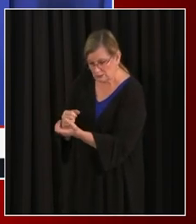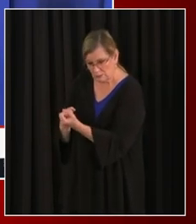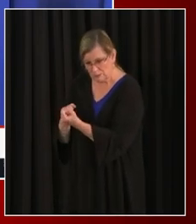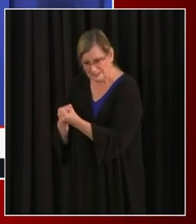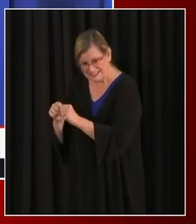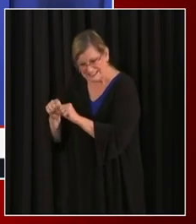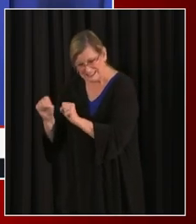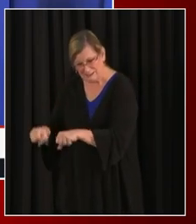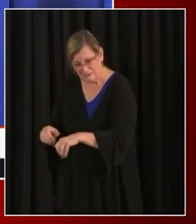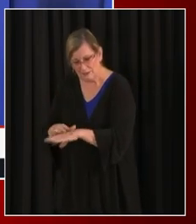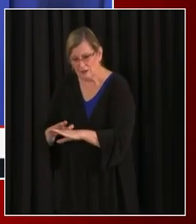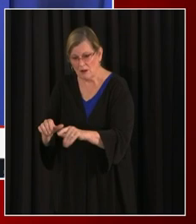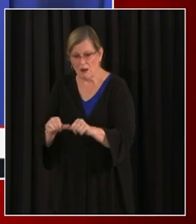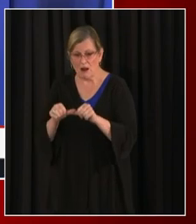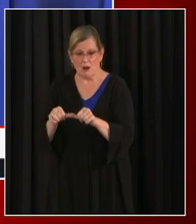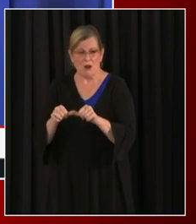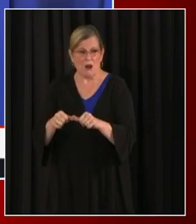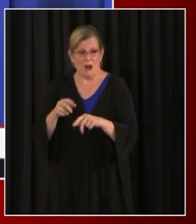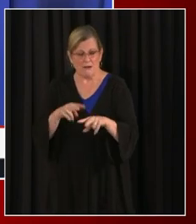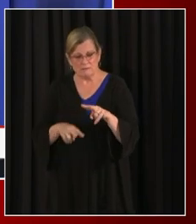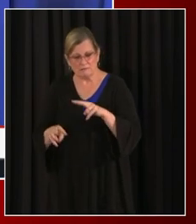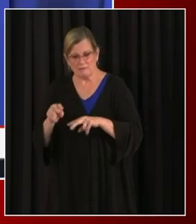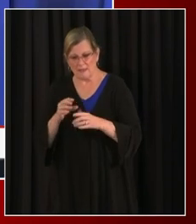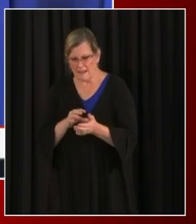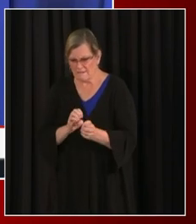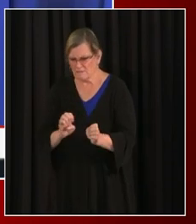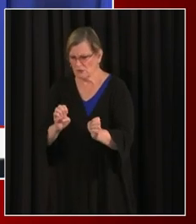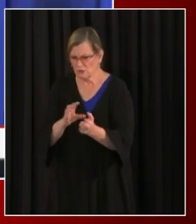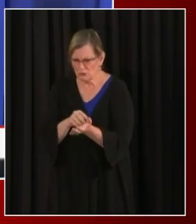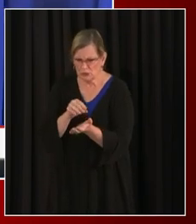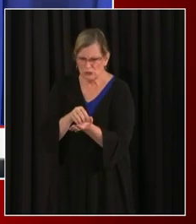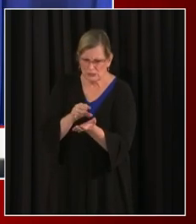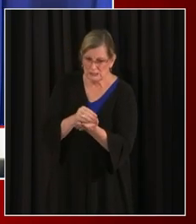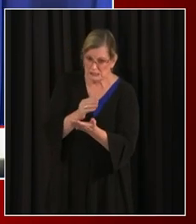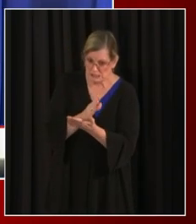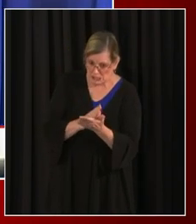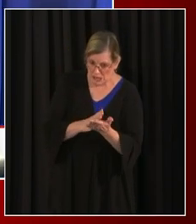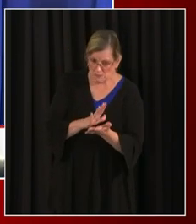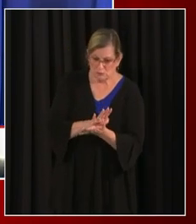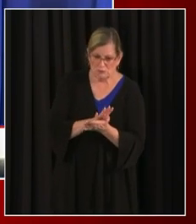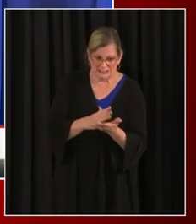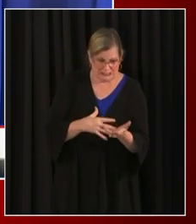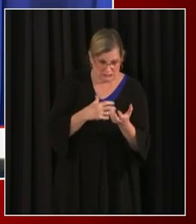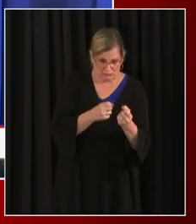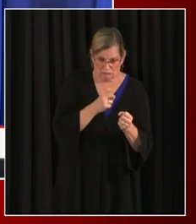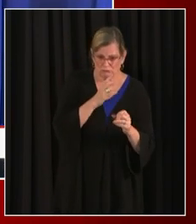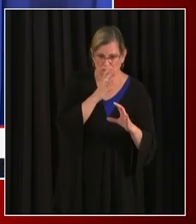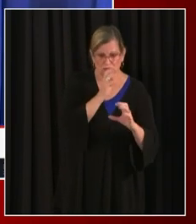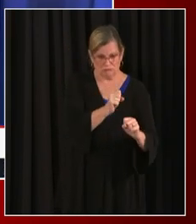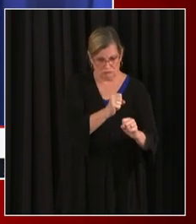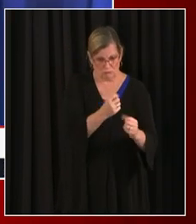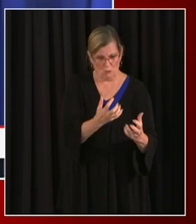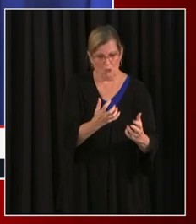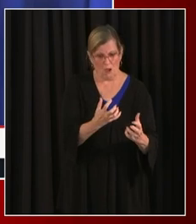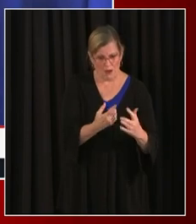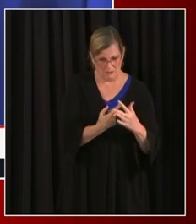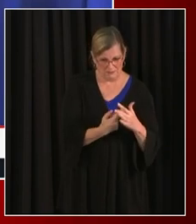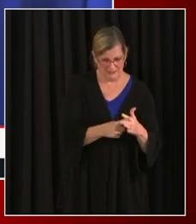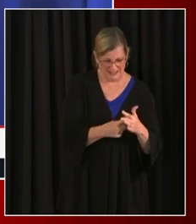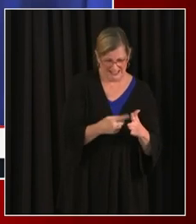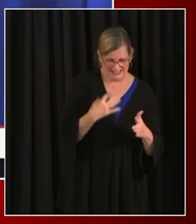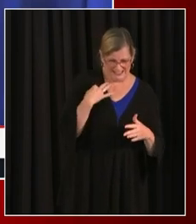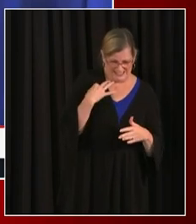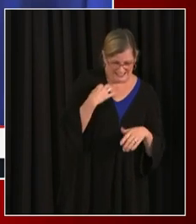an ongoing effort. We have had schools express interest since our initial application period. There are